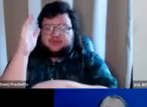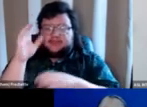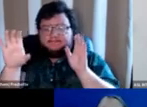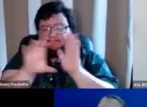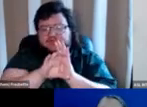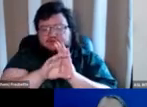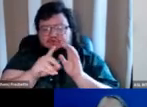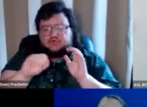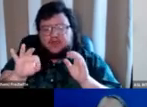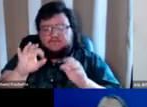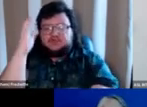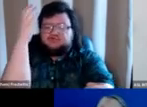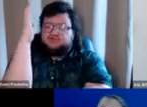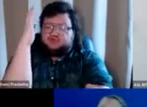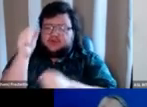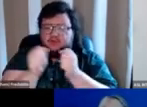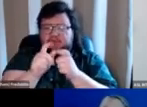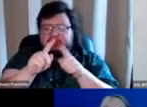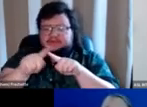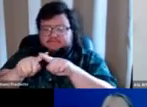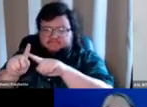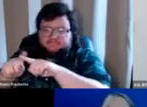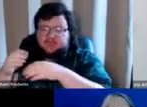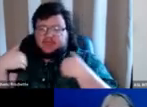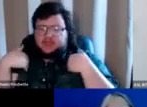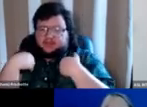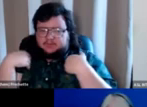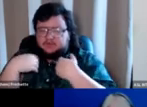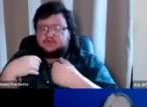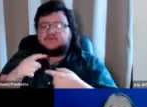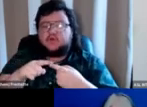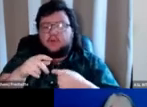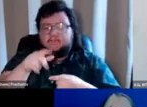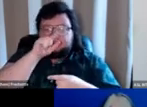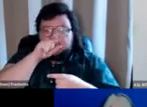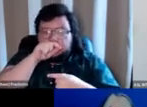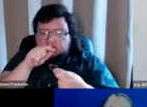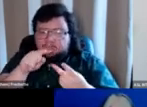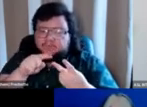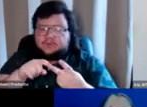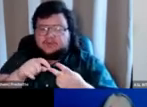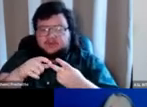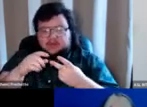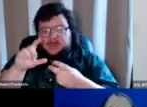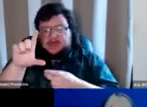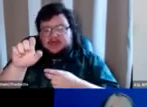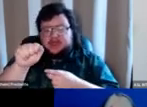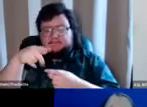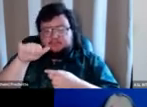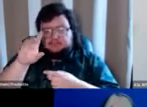their ability to climb this tree. And you can see in this picture, in the tree, there are all sorts of different animals at the tree. And so a